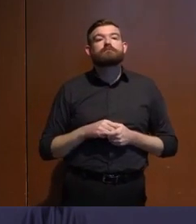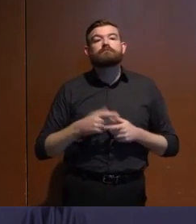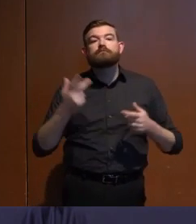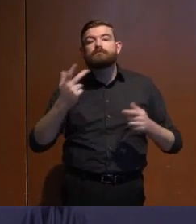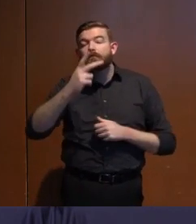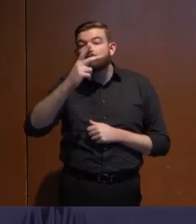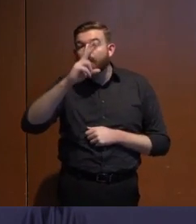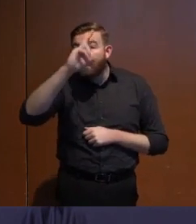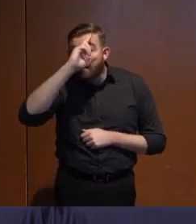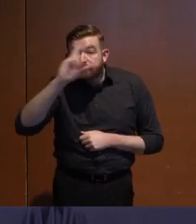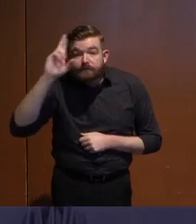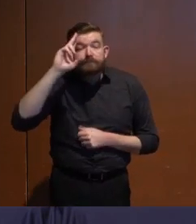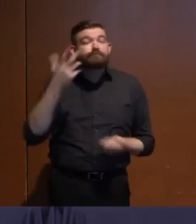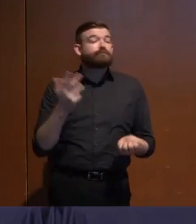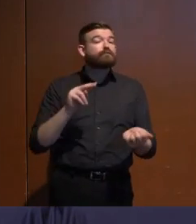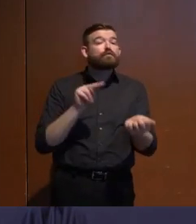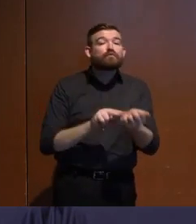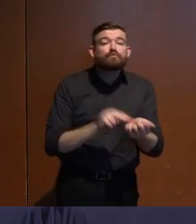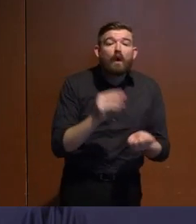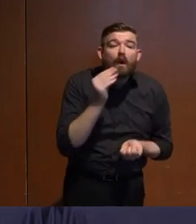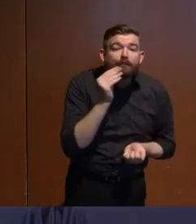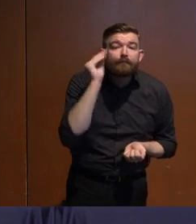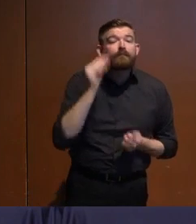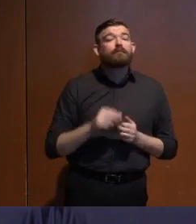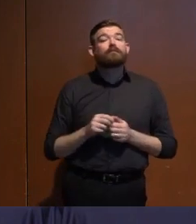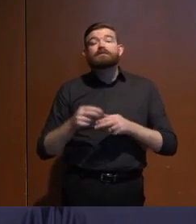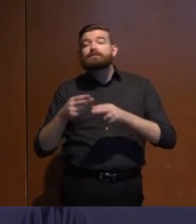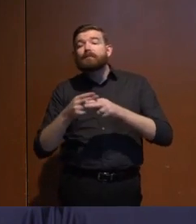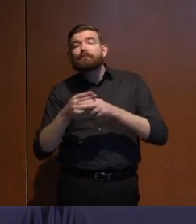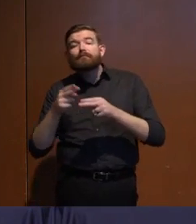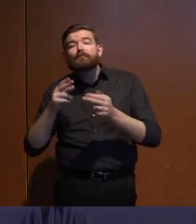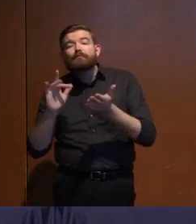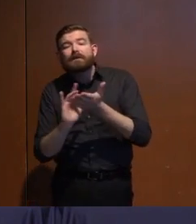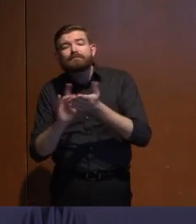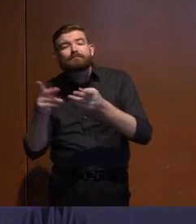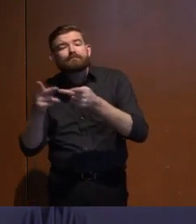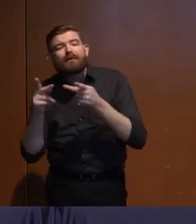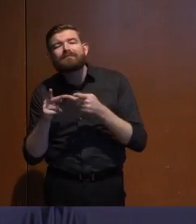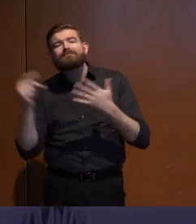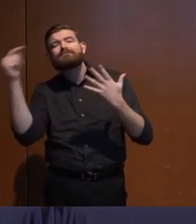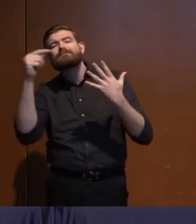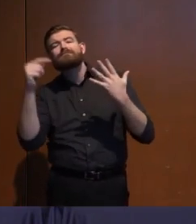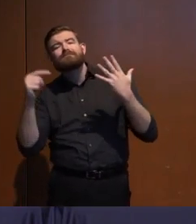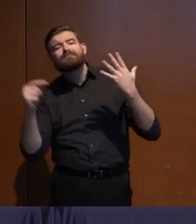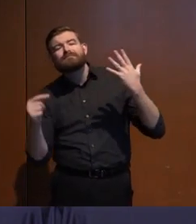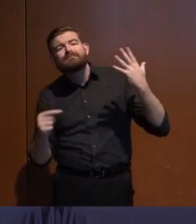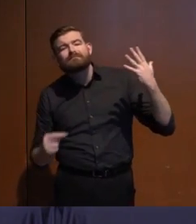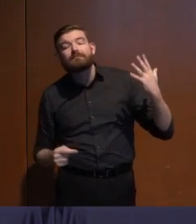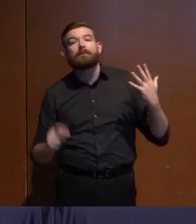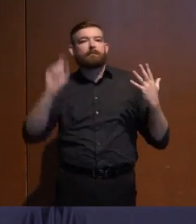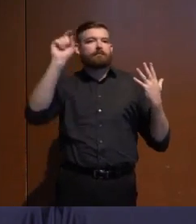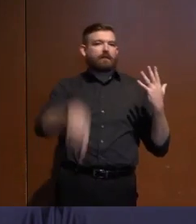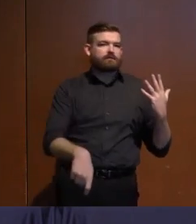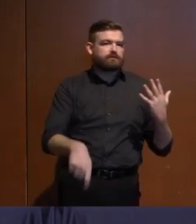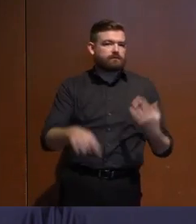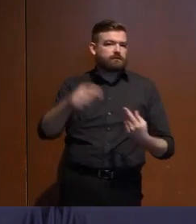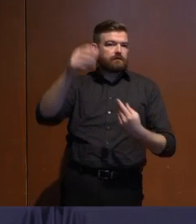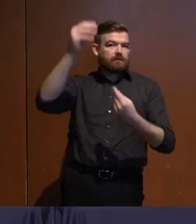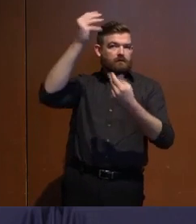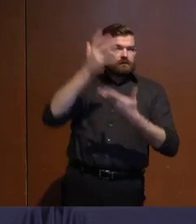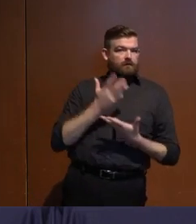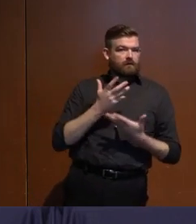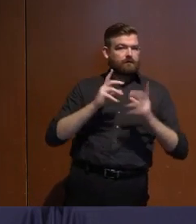care facilities, and temporary medical facilities, Judy, I think at a minimum, right? To report to the Department of Health and the